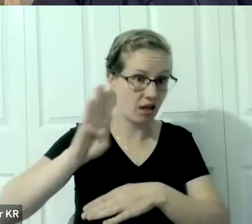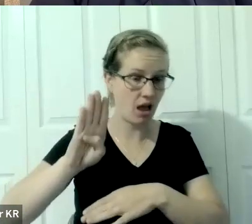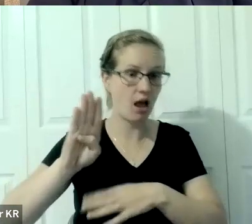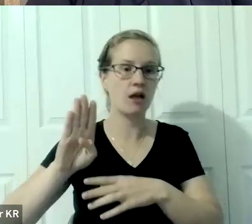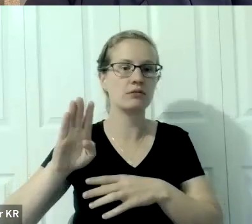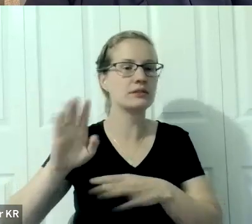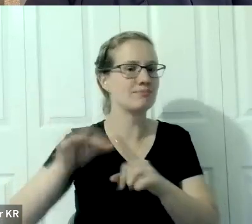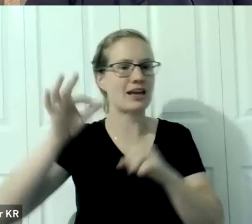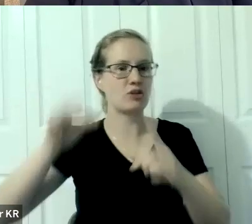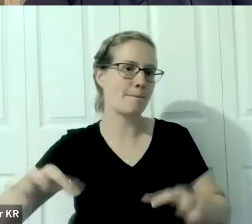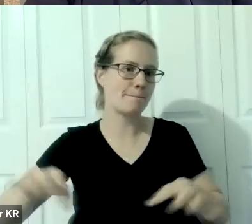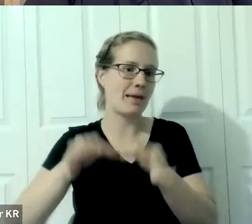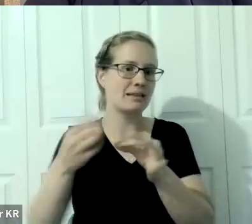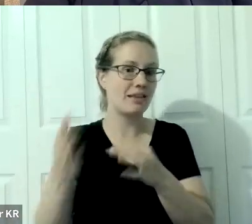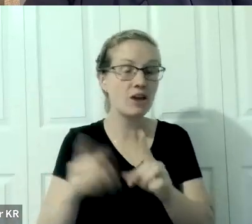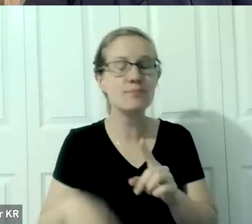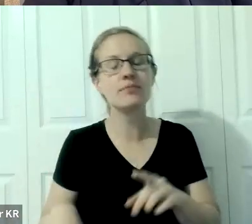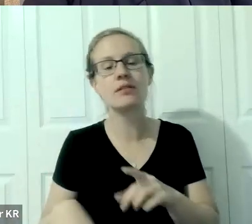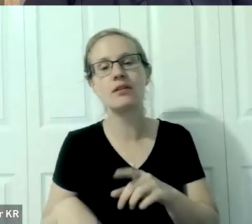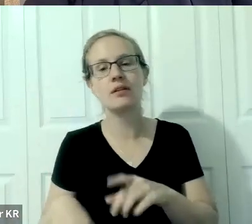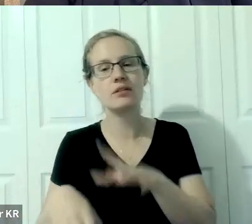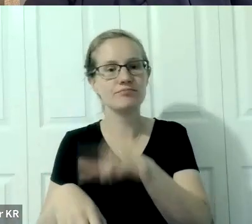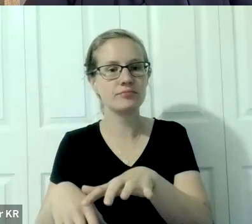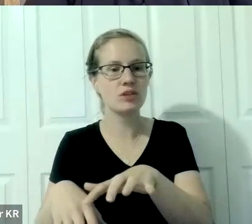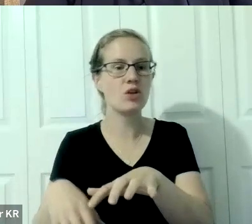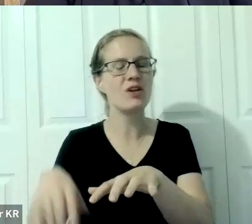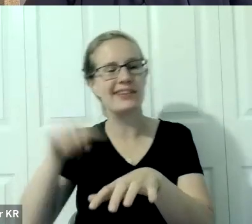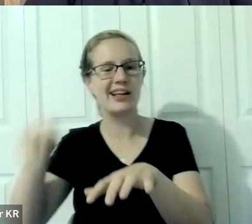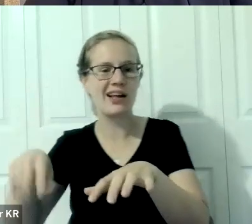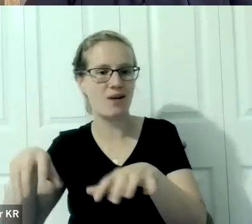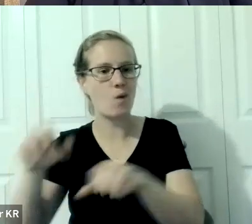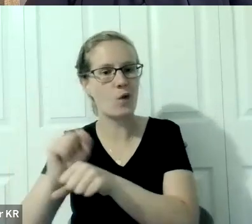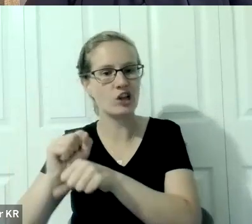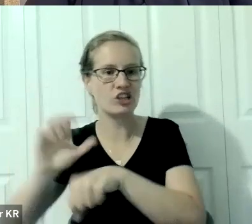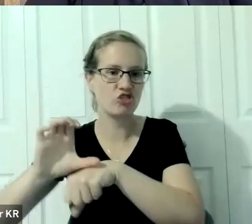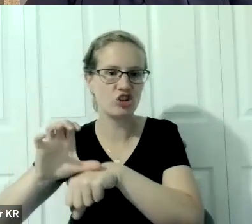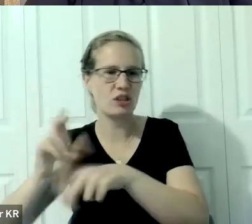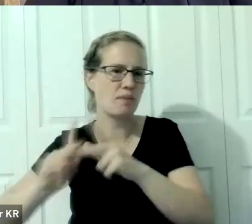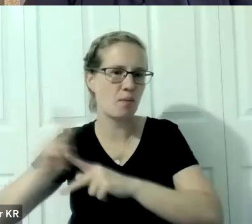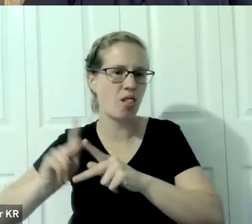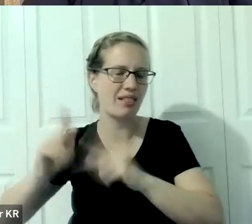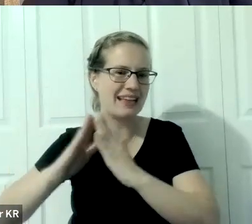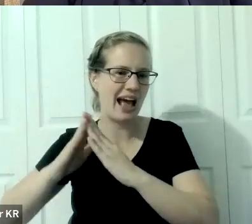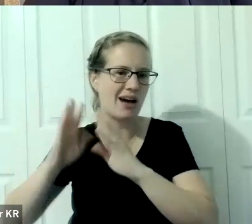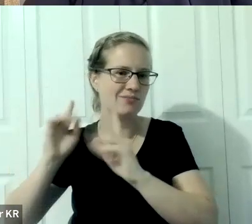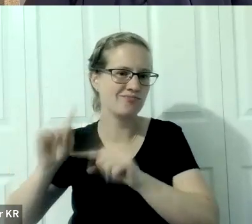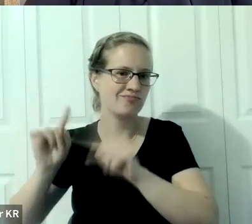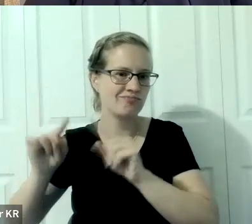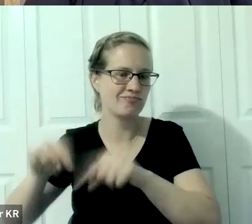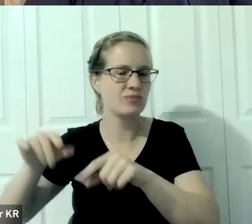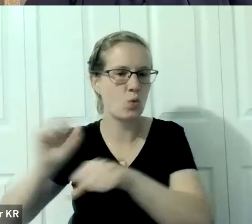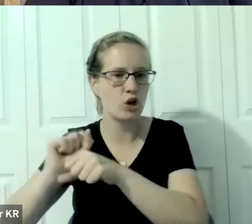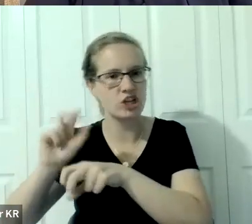for all the special masses. But they also have the working church, so to speak, that the people in the town near Knock go to.